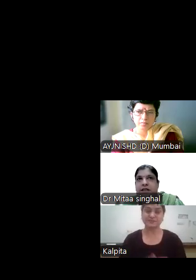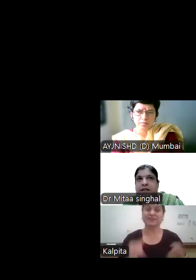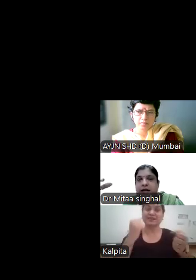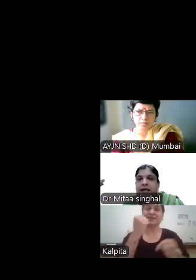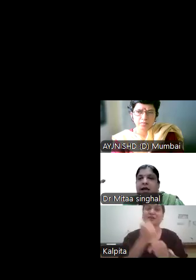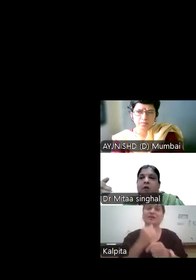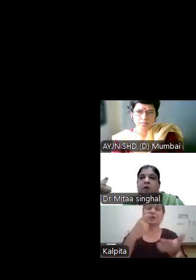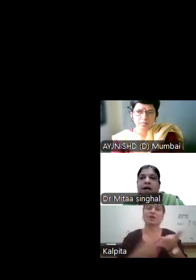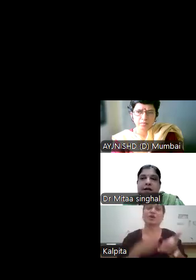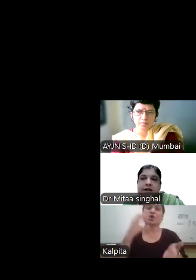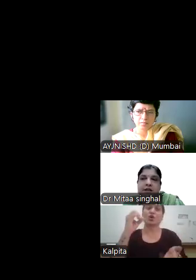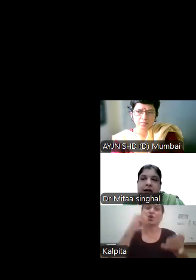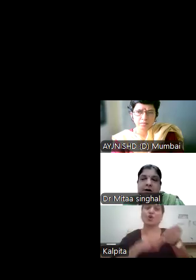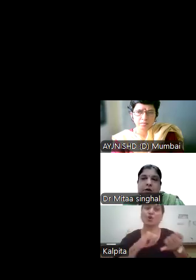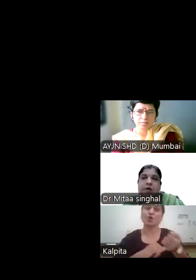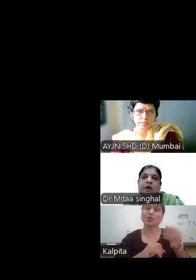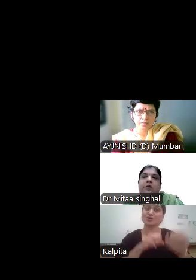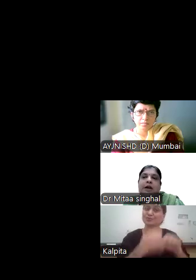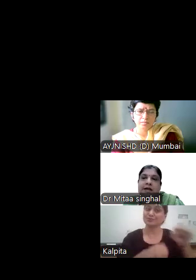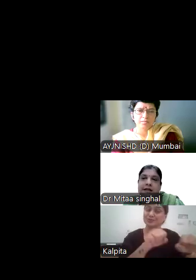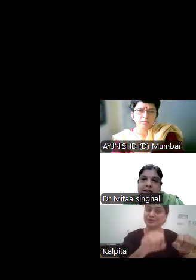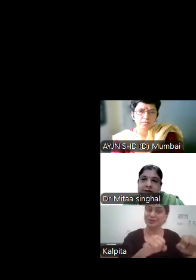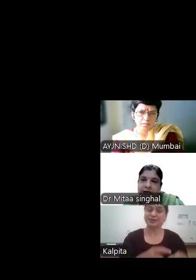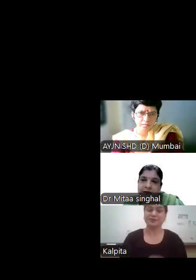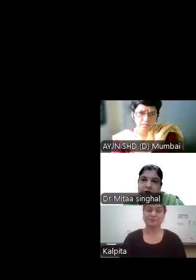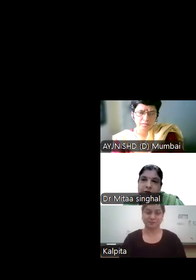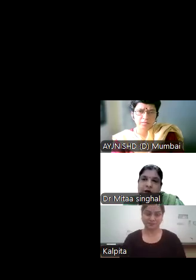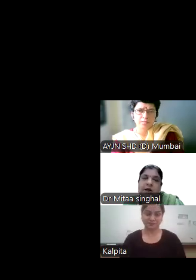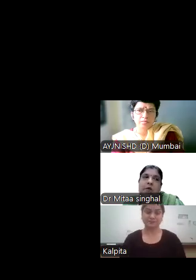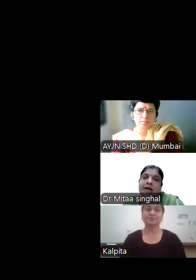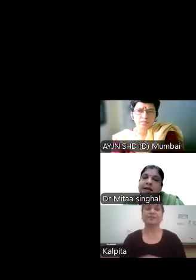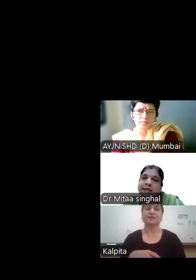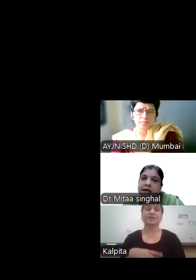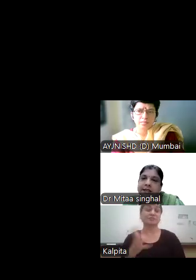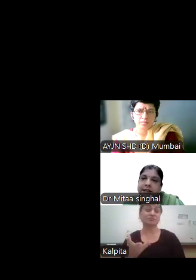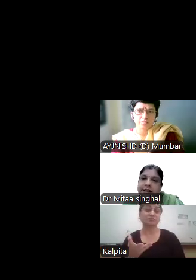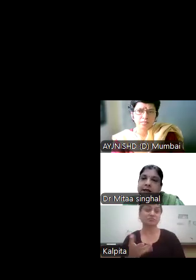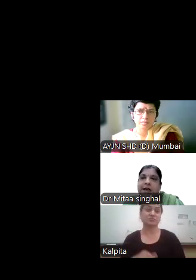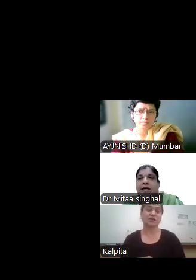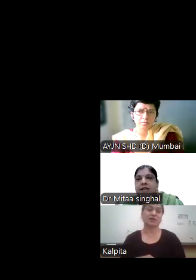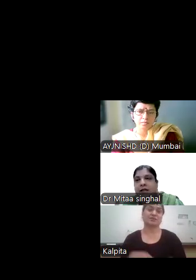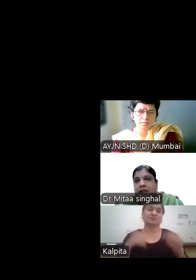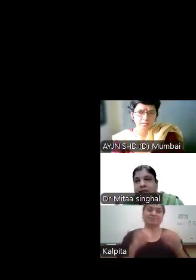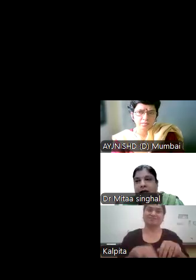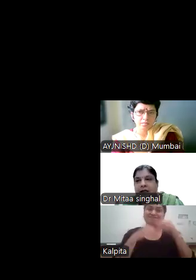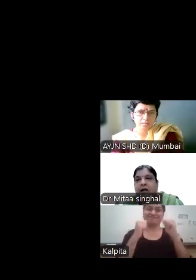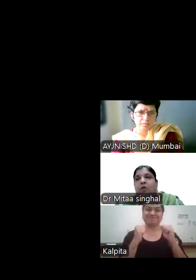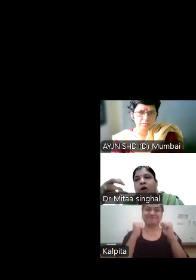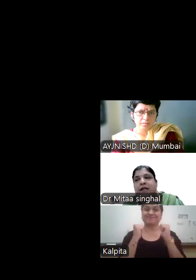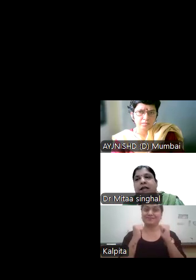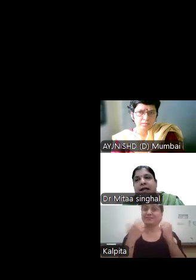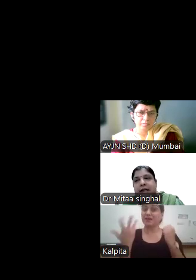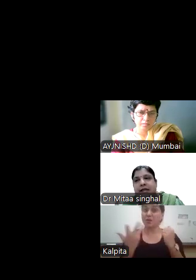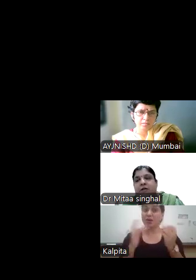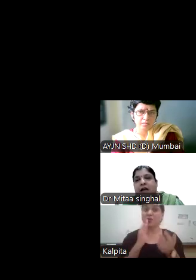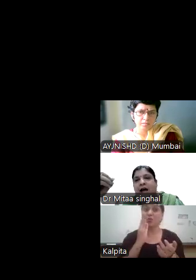Gross motor skills are like, when did the child roll? When did he achieve neck control? When did he start sitting? When did he start standing? Was